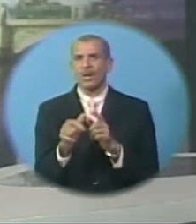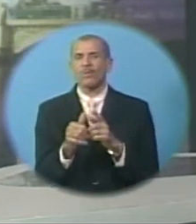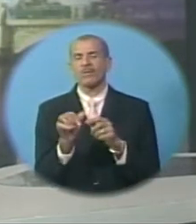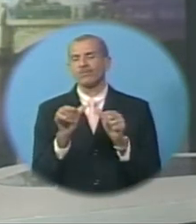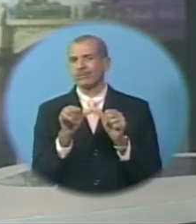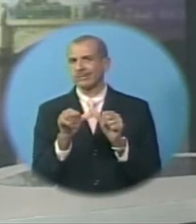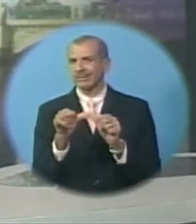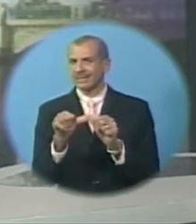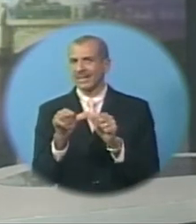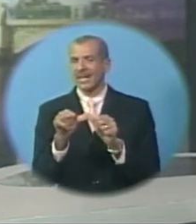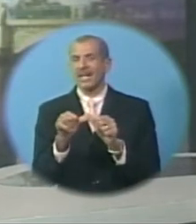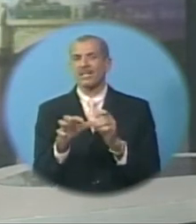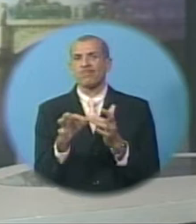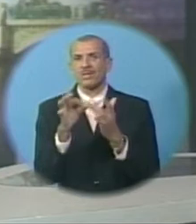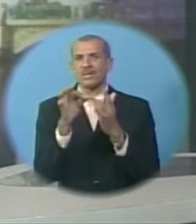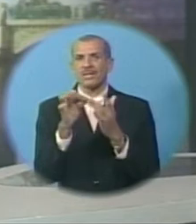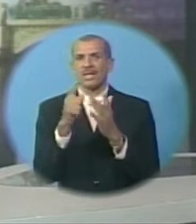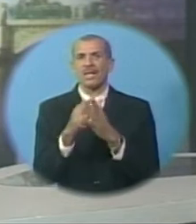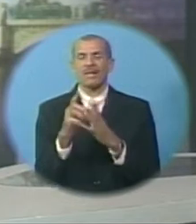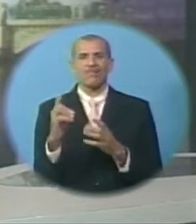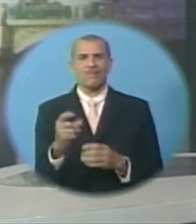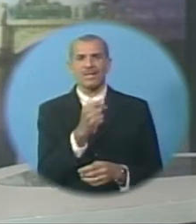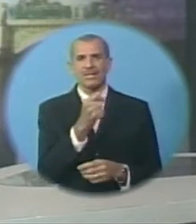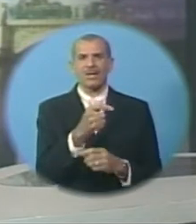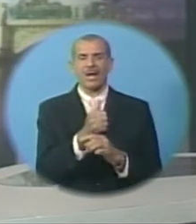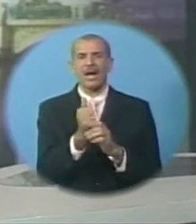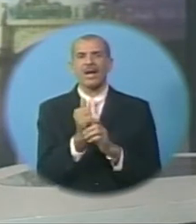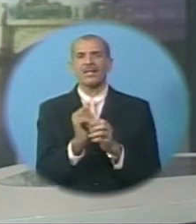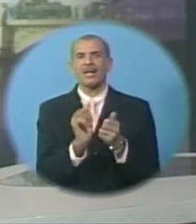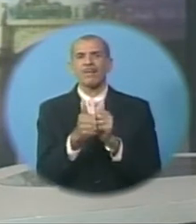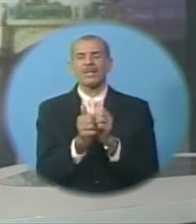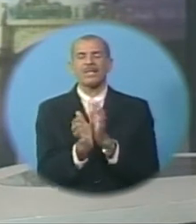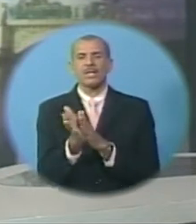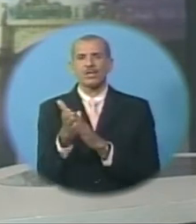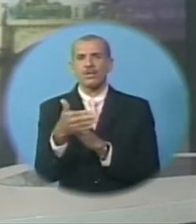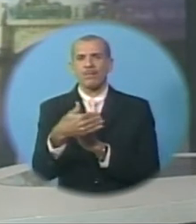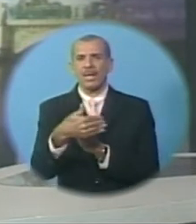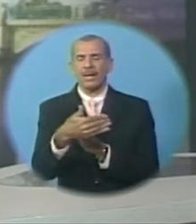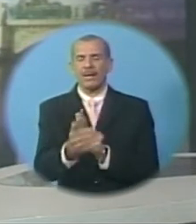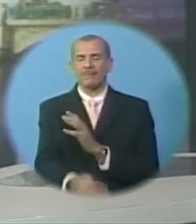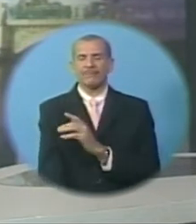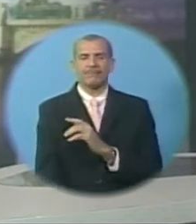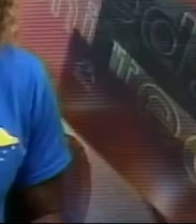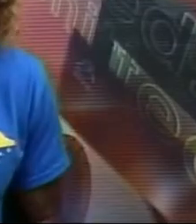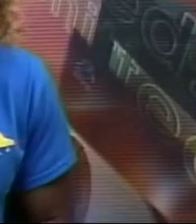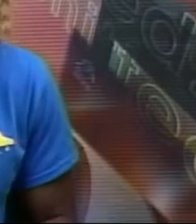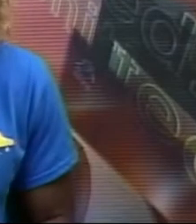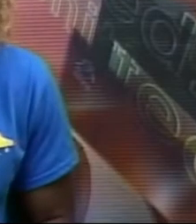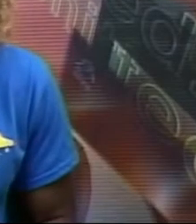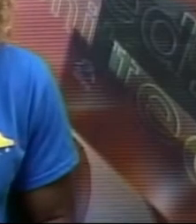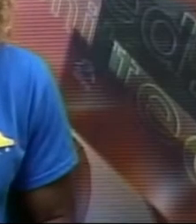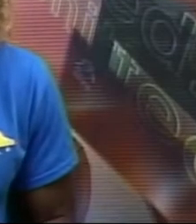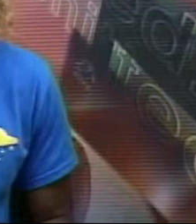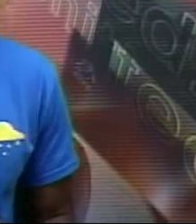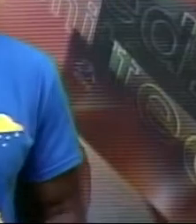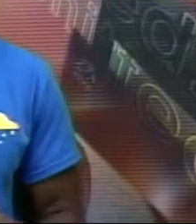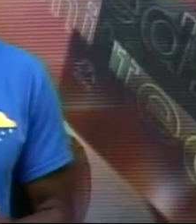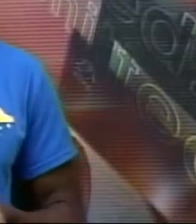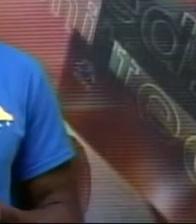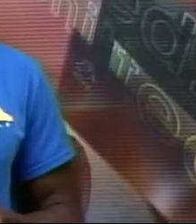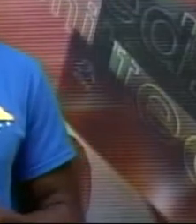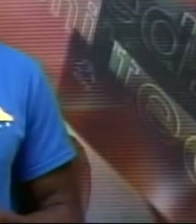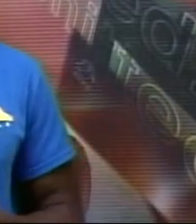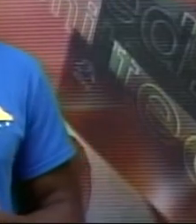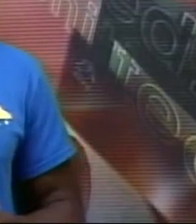go, especially since he missed out on competing in Jamaica. I didn't score any points the first round. Trinidad